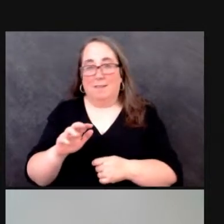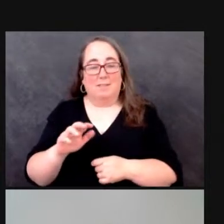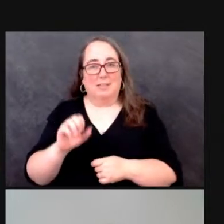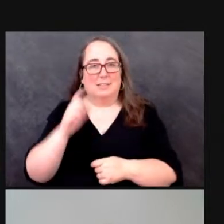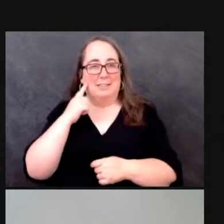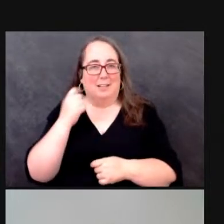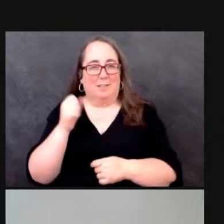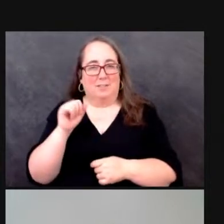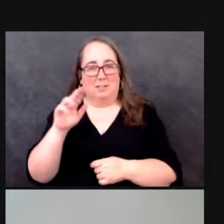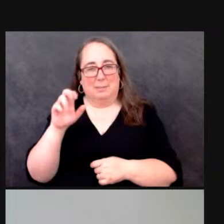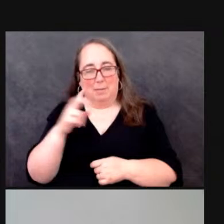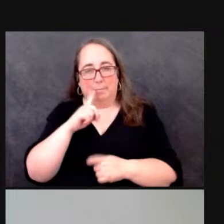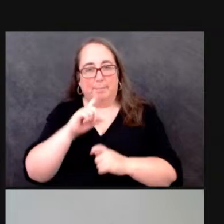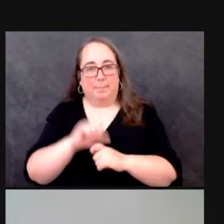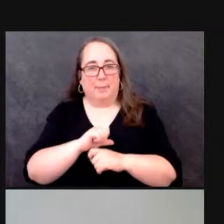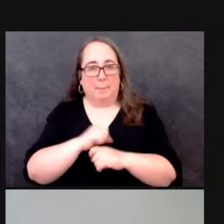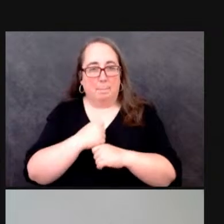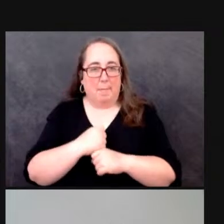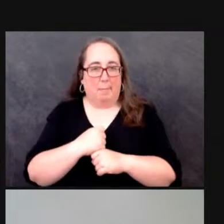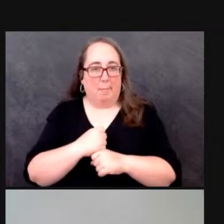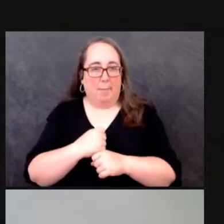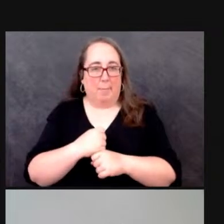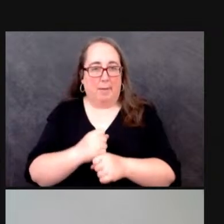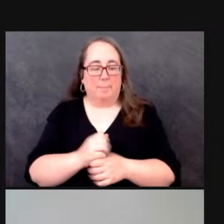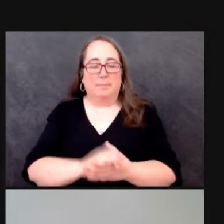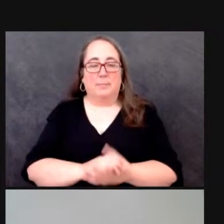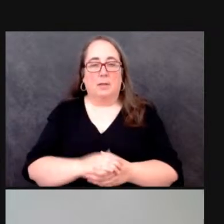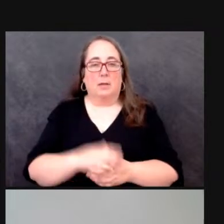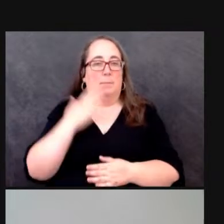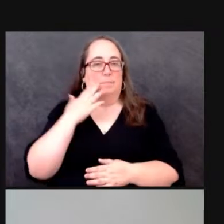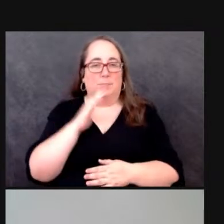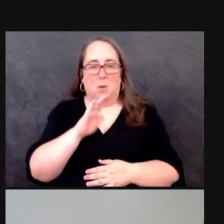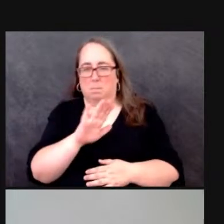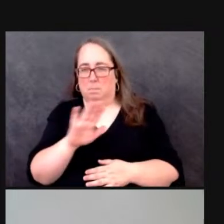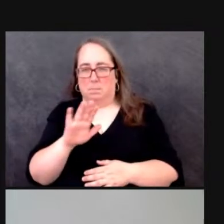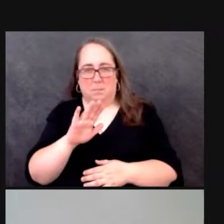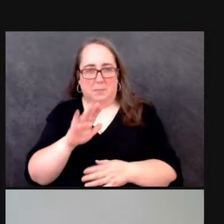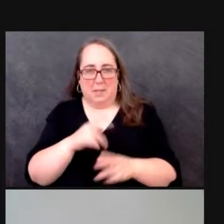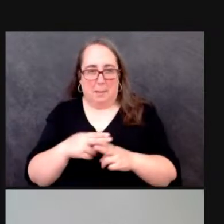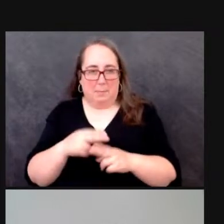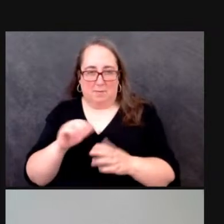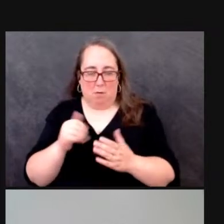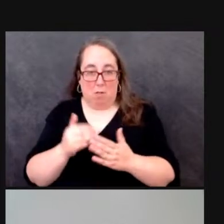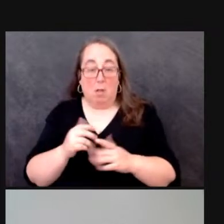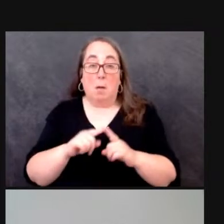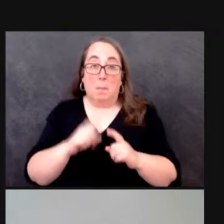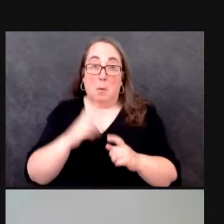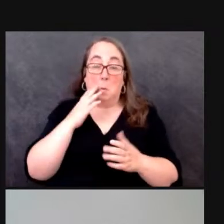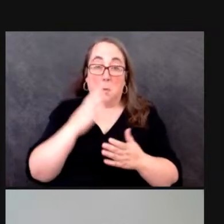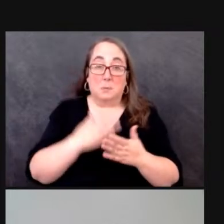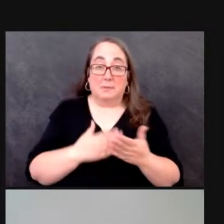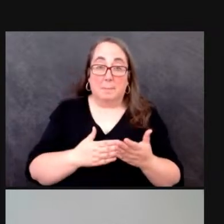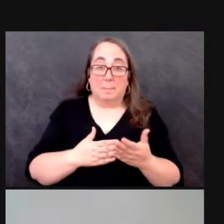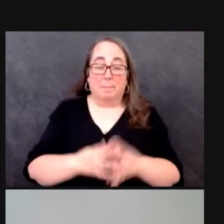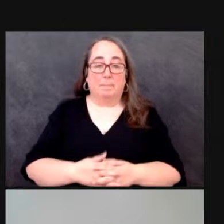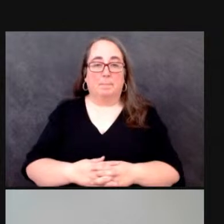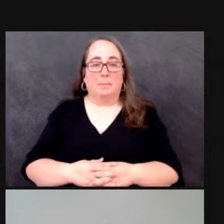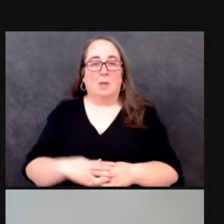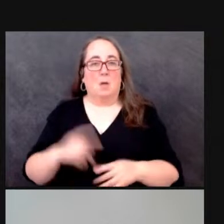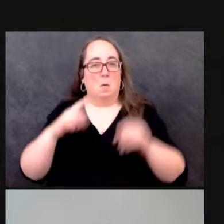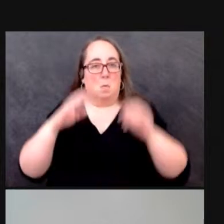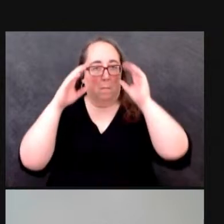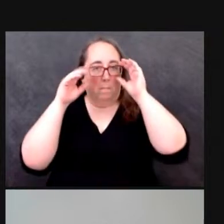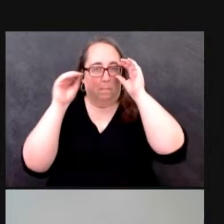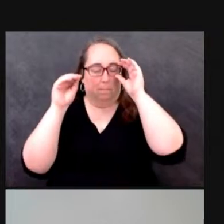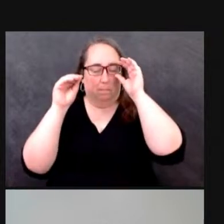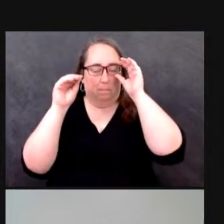brought these pieces to light. While we do not know the names of everyone, we do know the names of a few. One craftsman